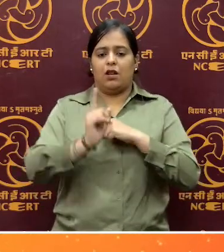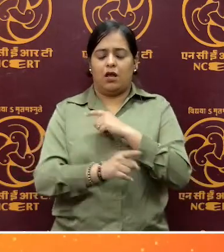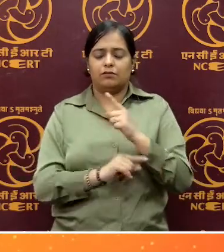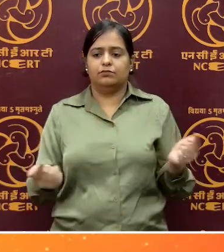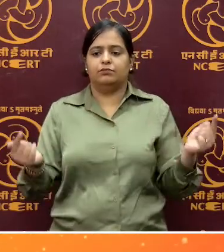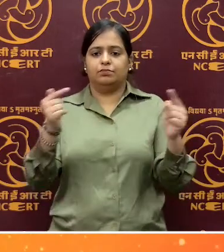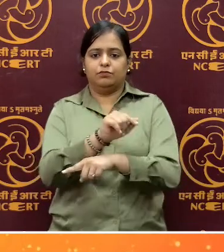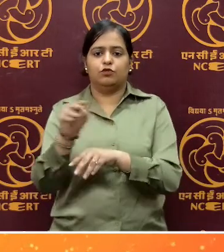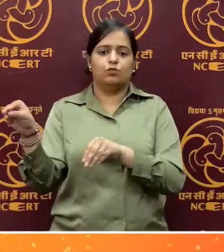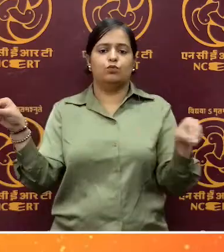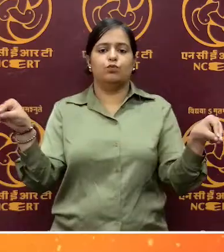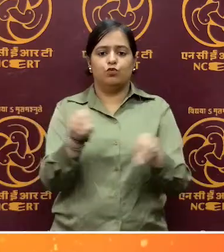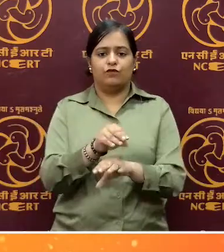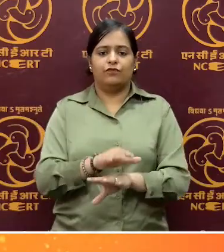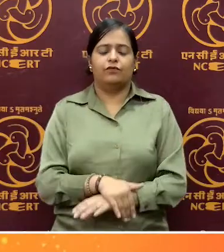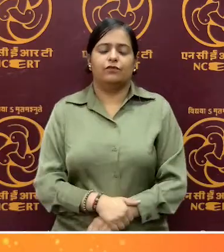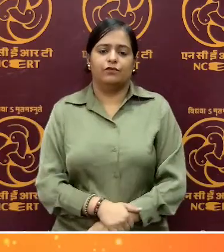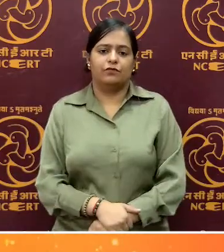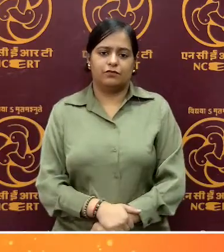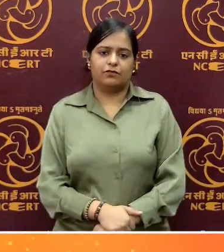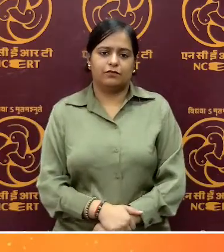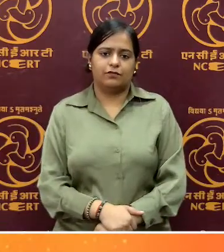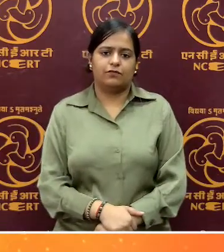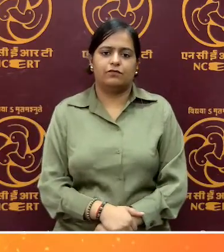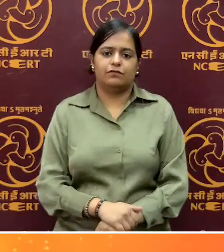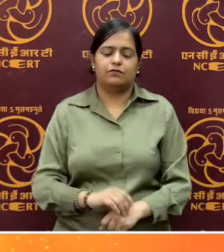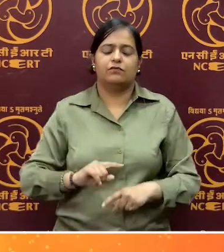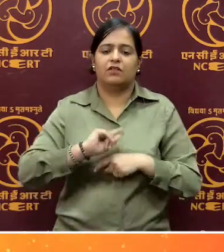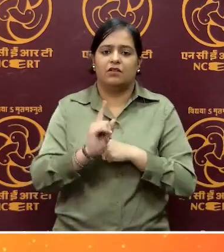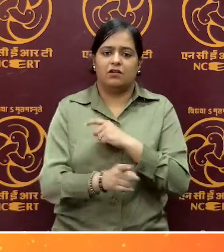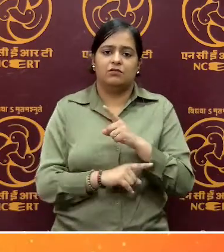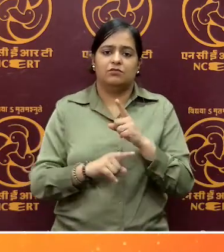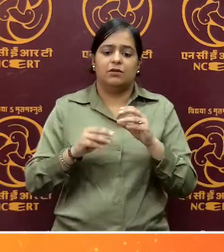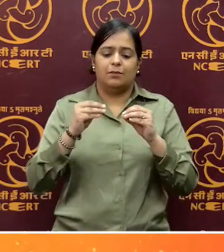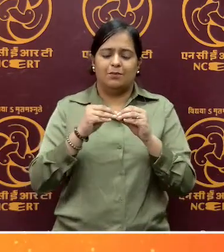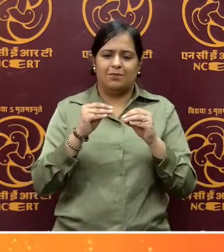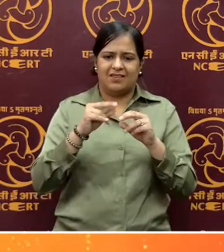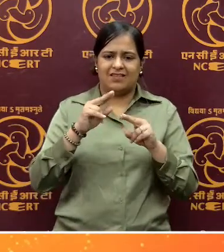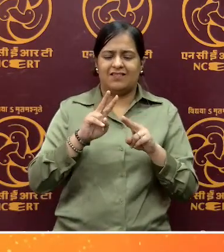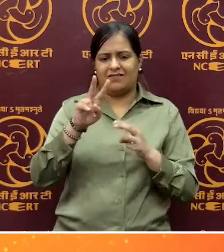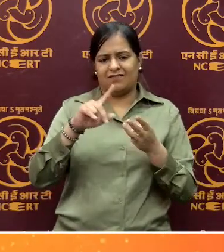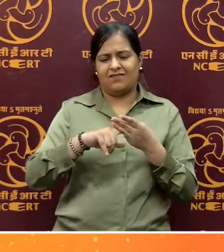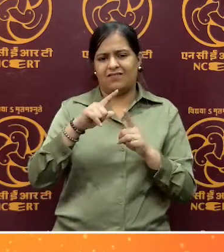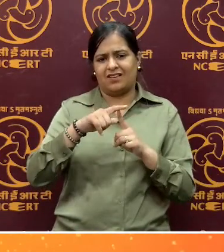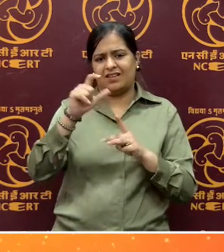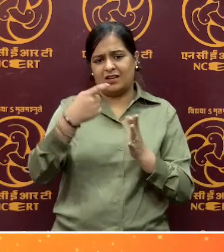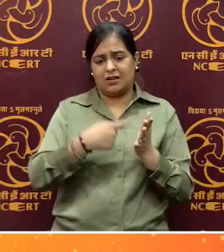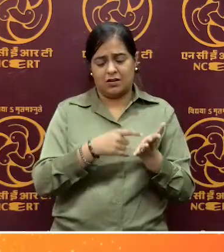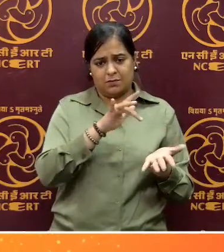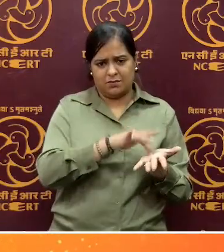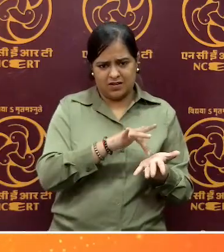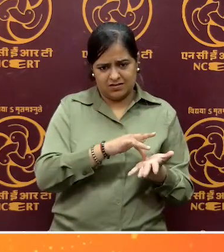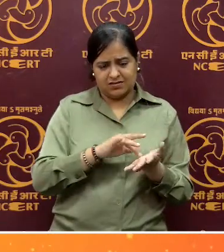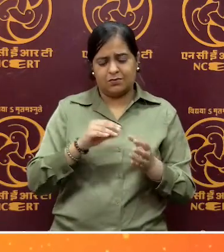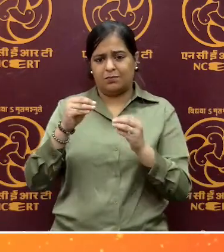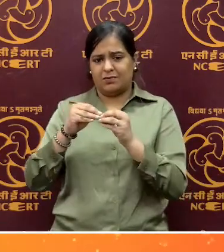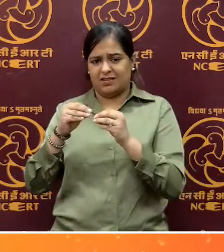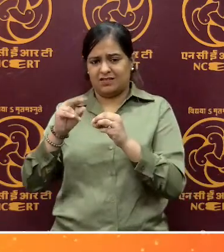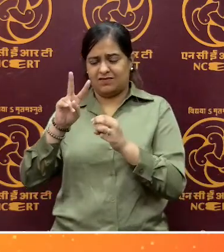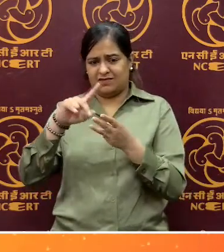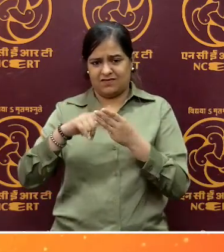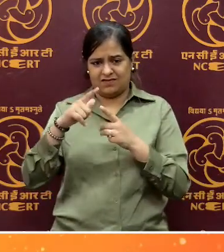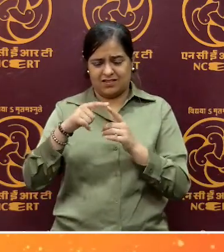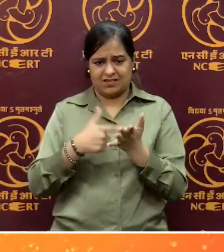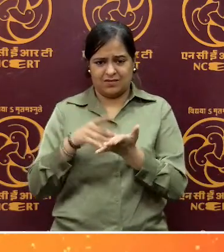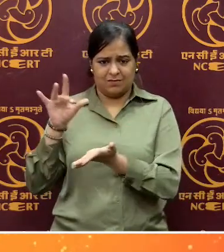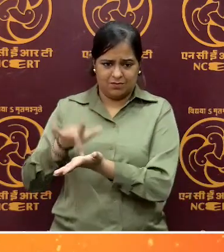such that the initial point of the B vector coincides with the initial point of A vector. Fine? Now this